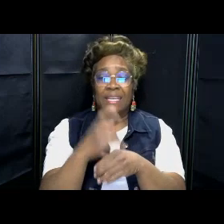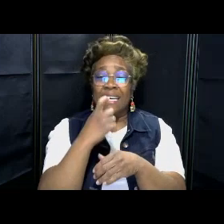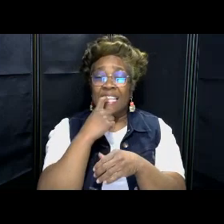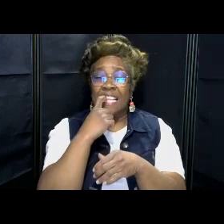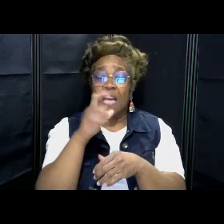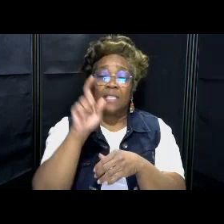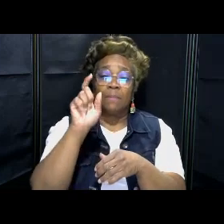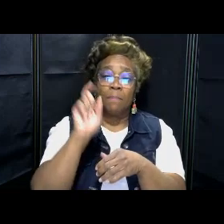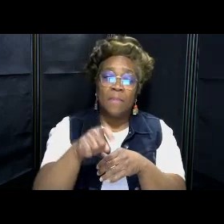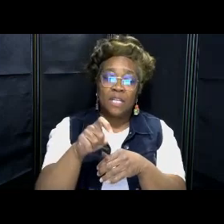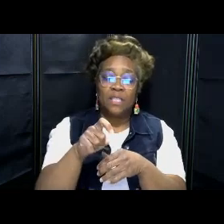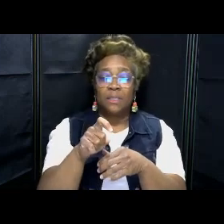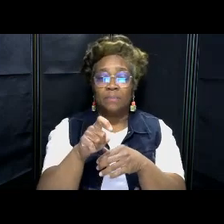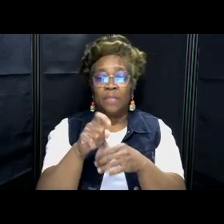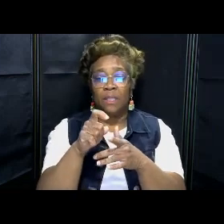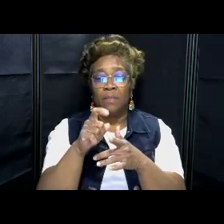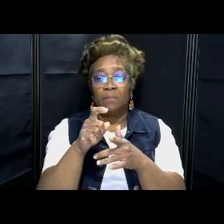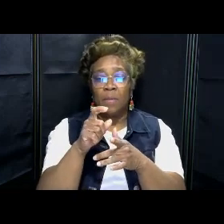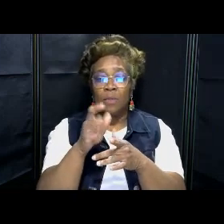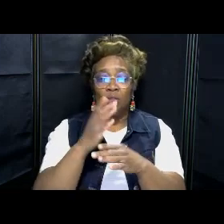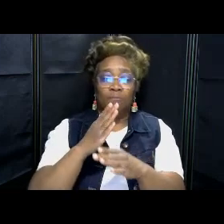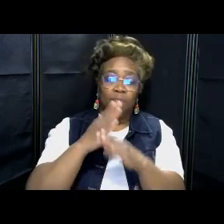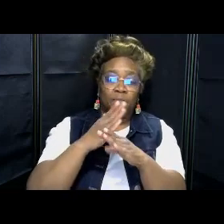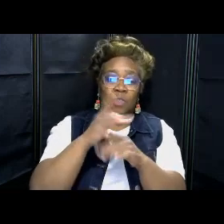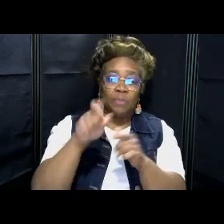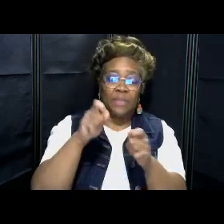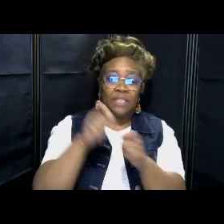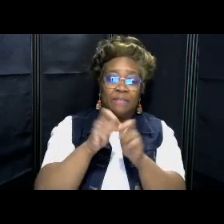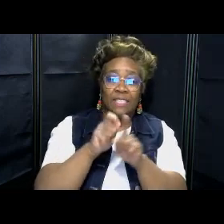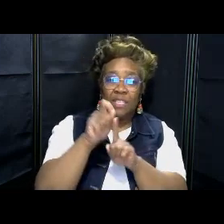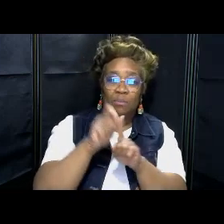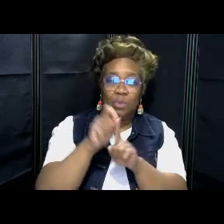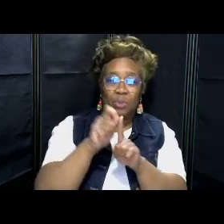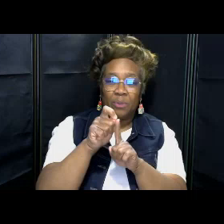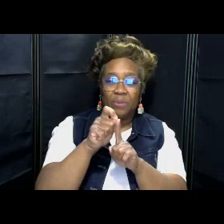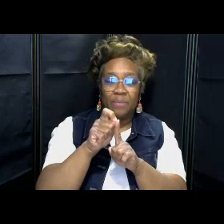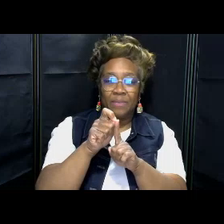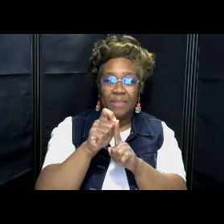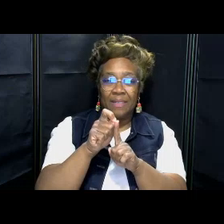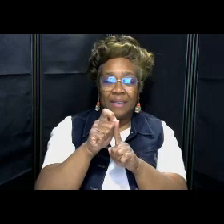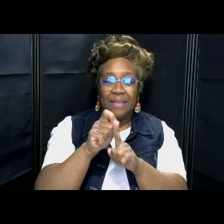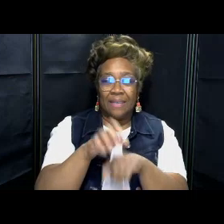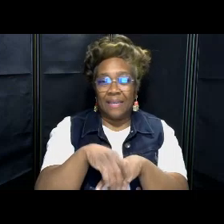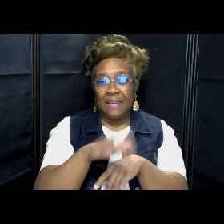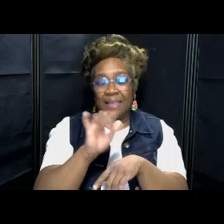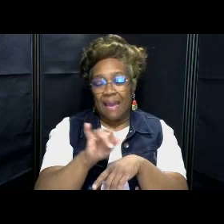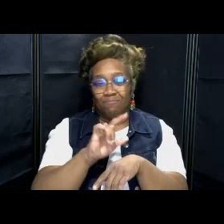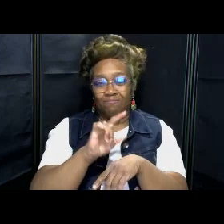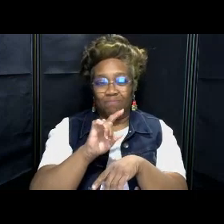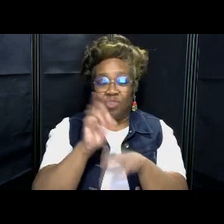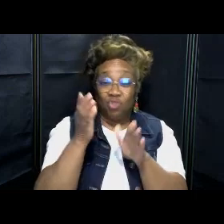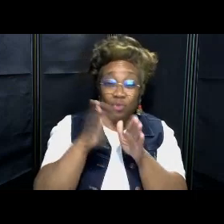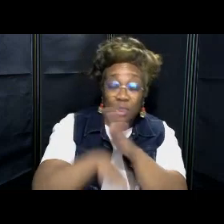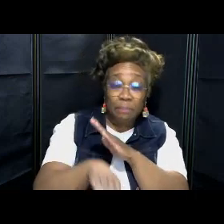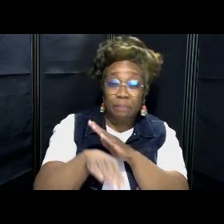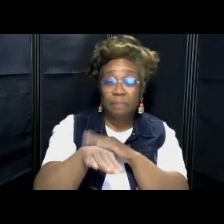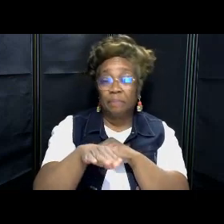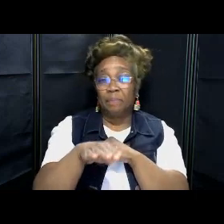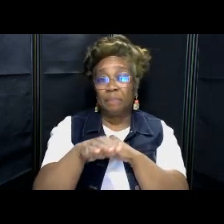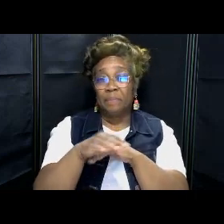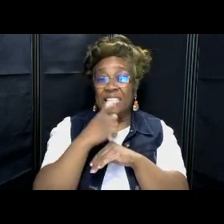for $1.25, the chances of it actually being a tempered candle or tempered glass for that candle